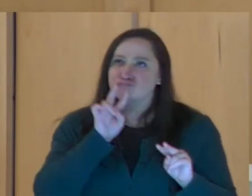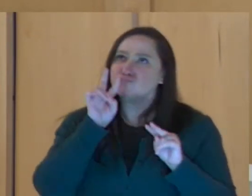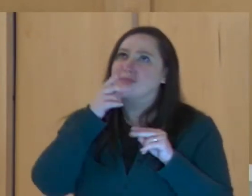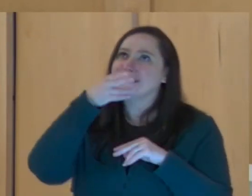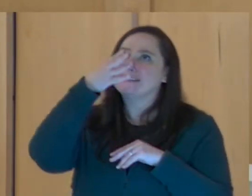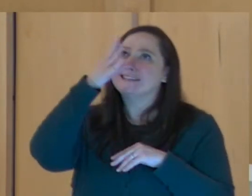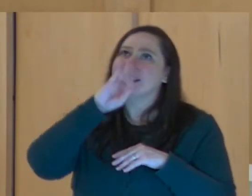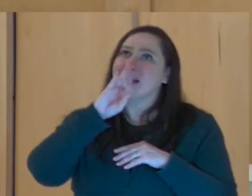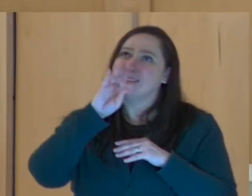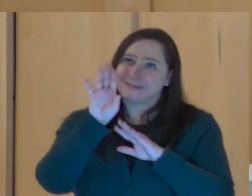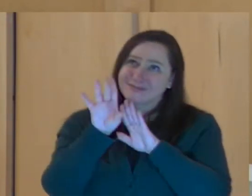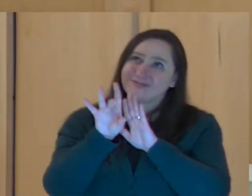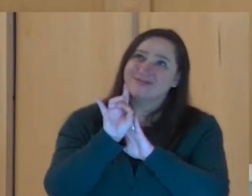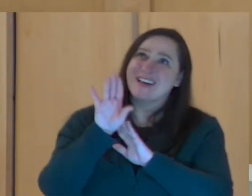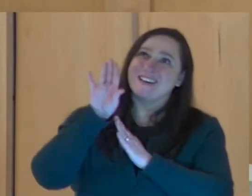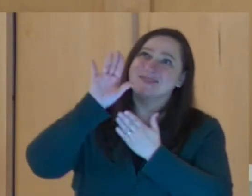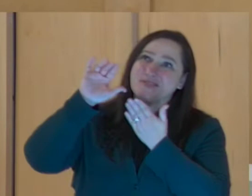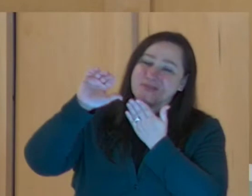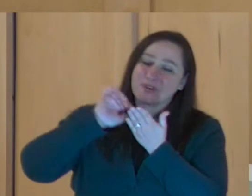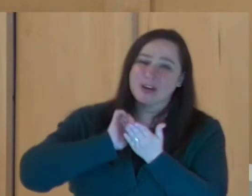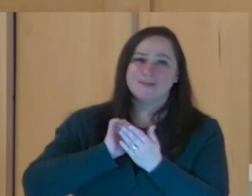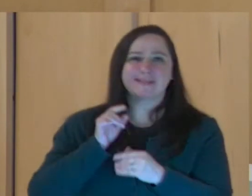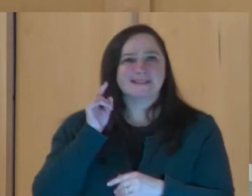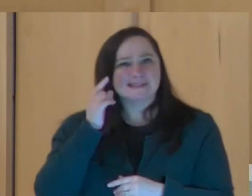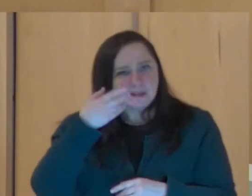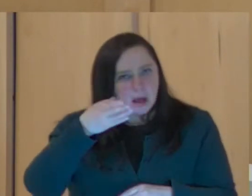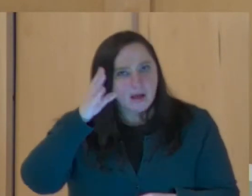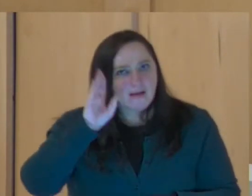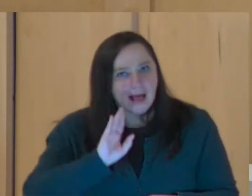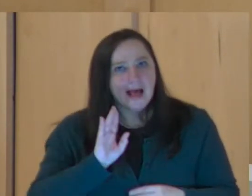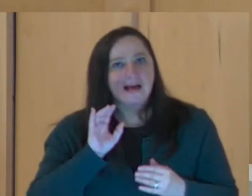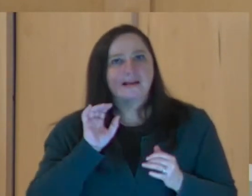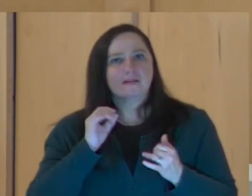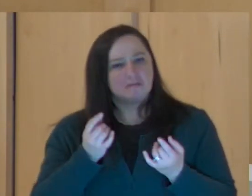him. God's the only one who's able to come and